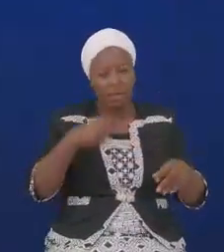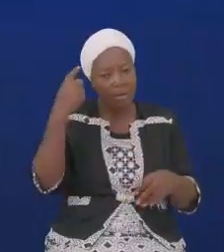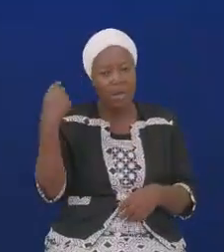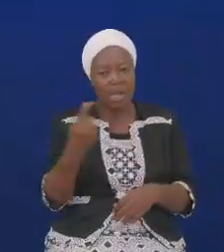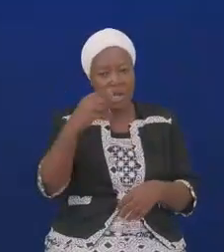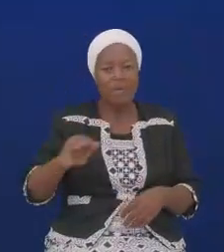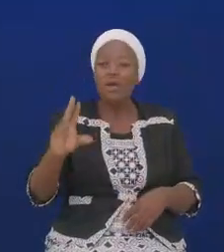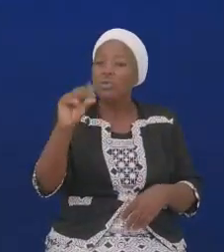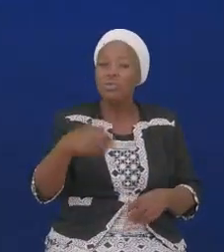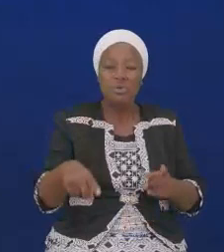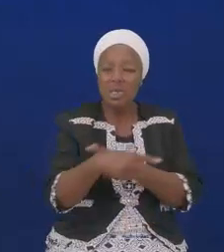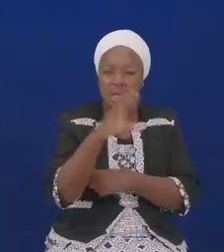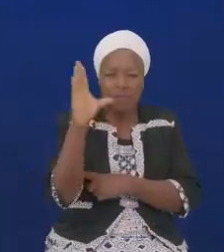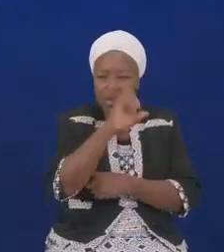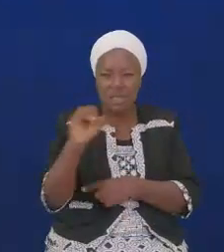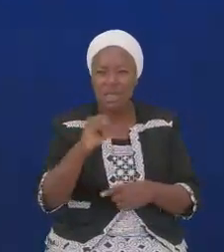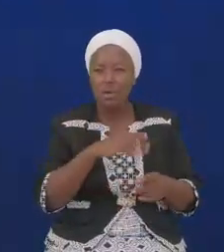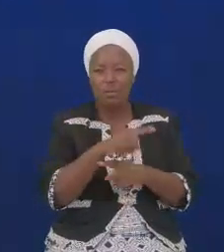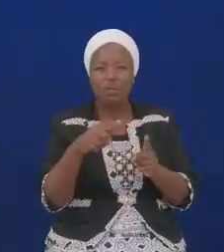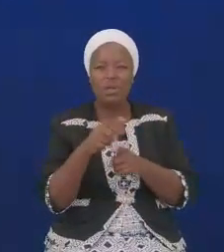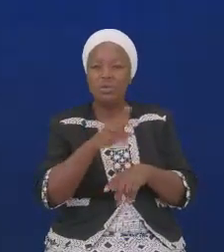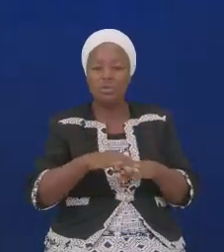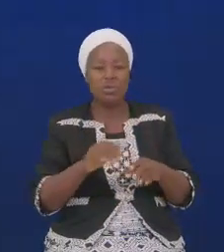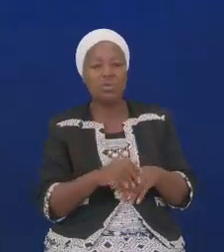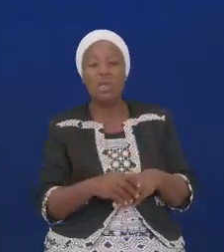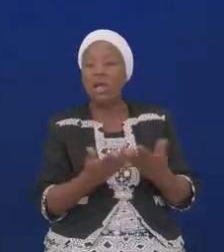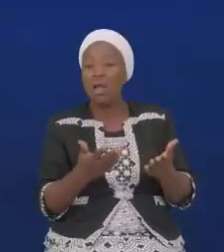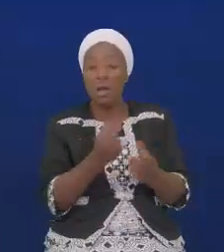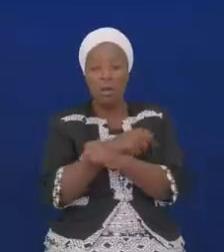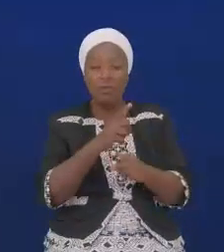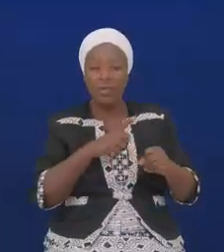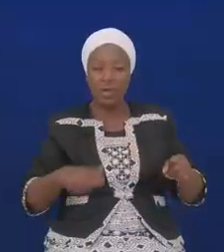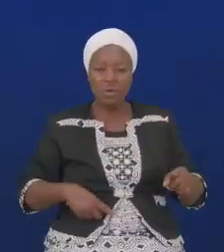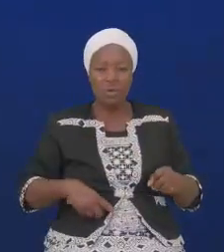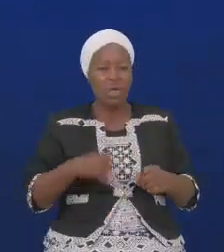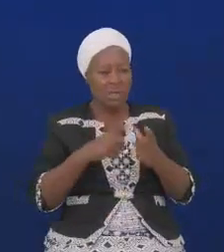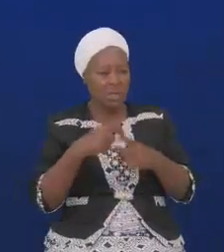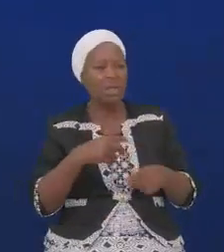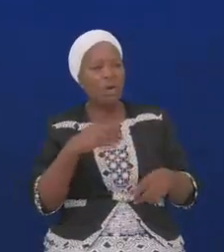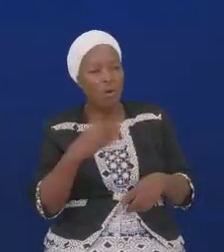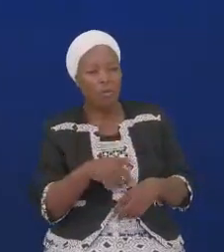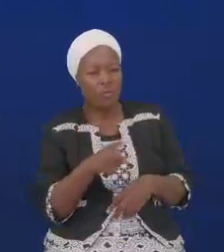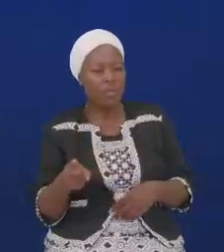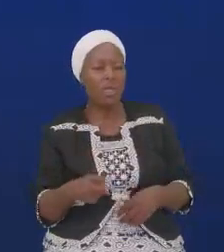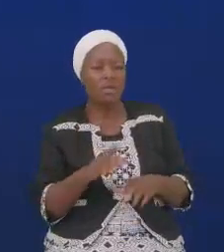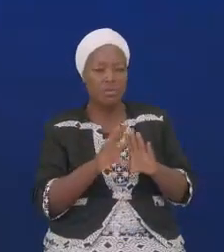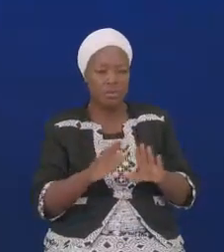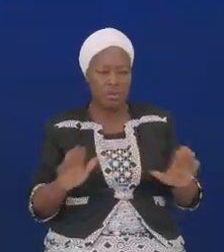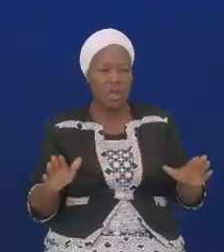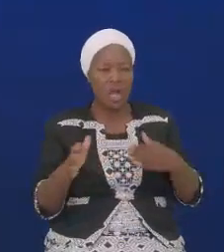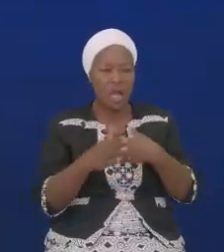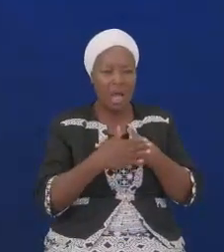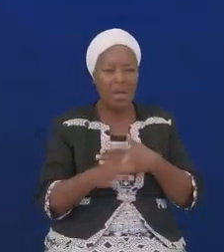no day missing when you don't fear the Lord. And it says, and of their children after them, in